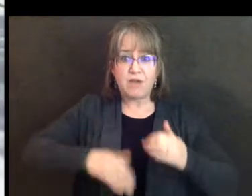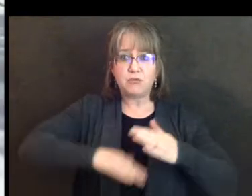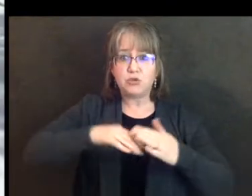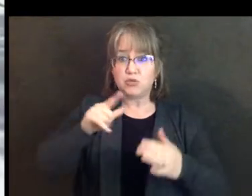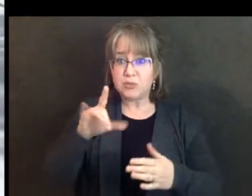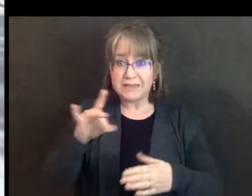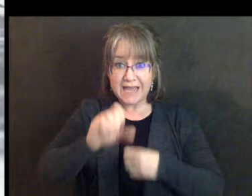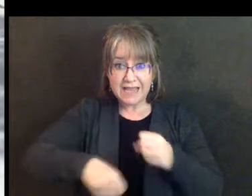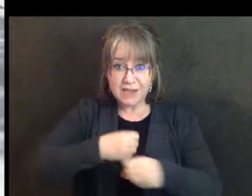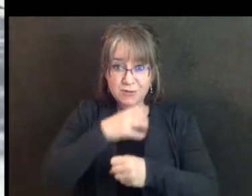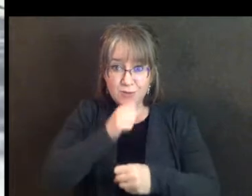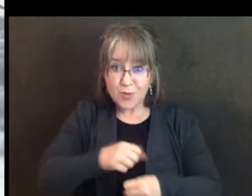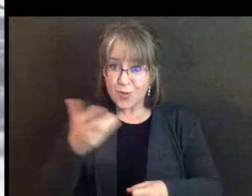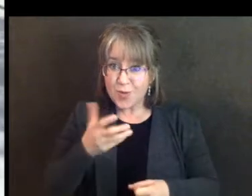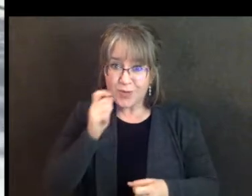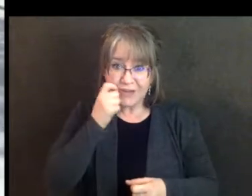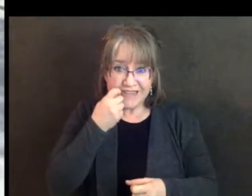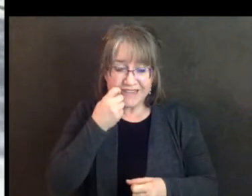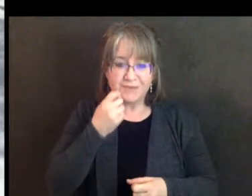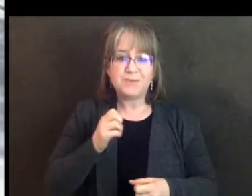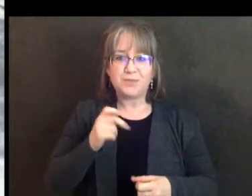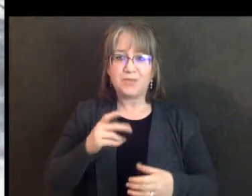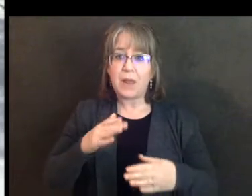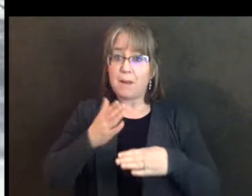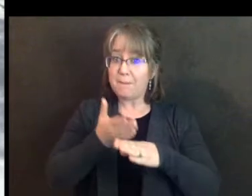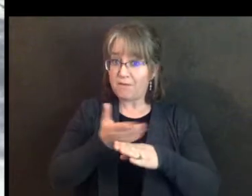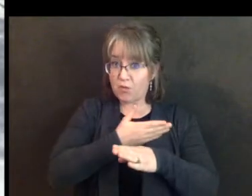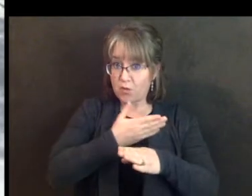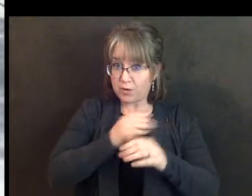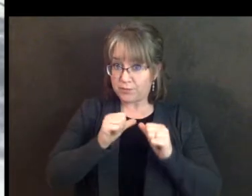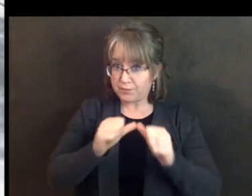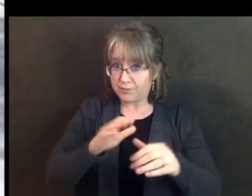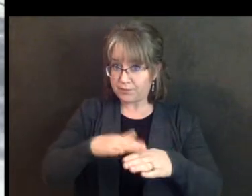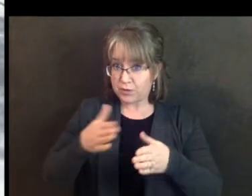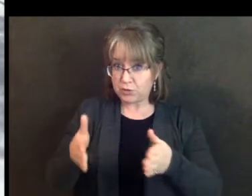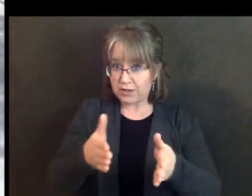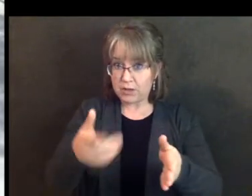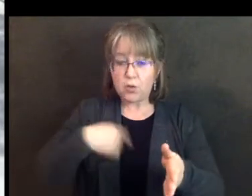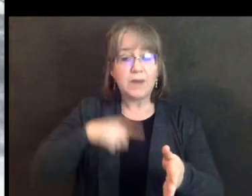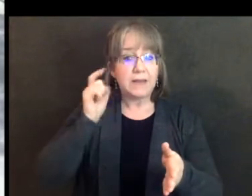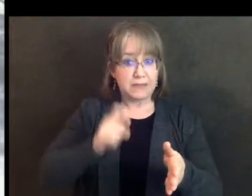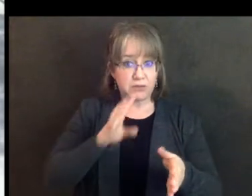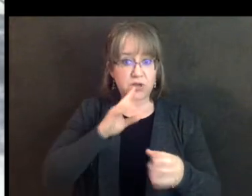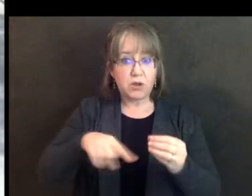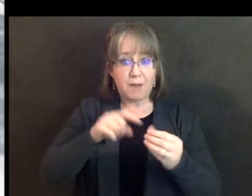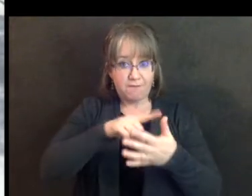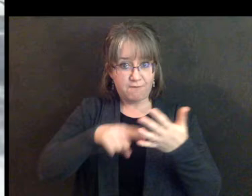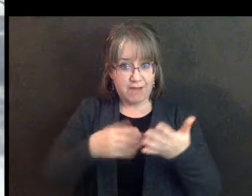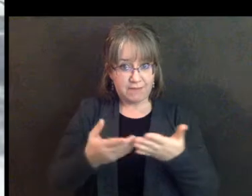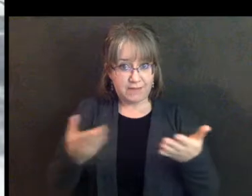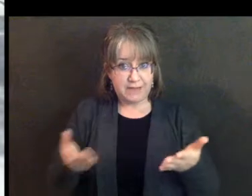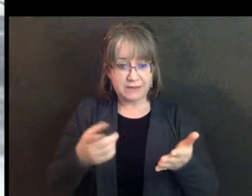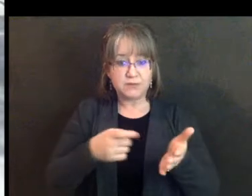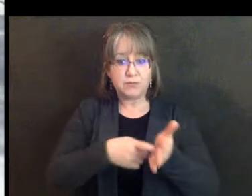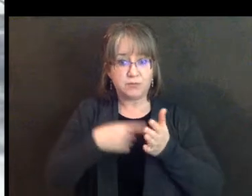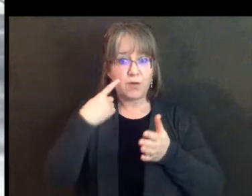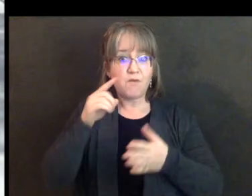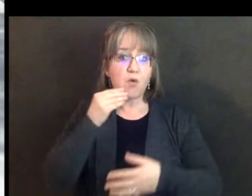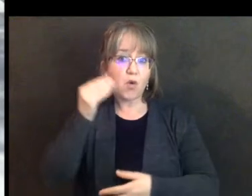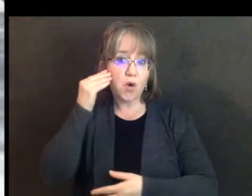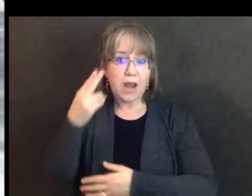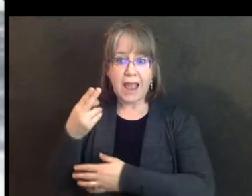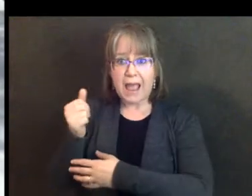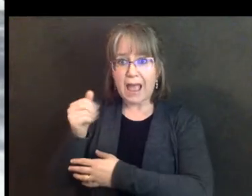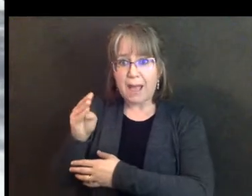neat. Alright, before we head further on trail, it's important to talk about the 5 things that make up a habitat. So the first thing is